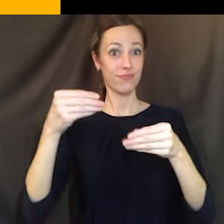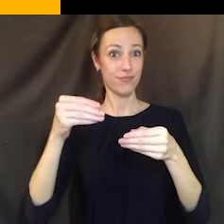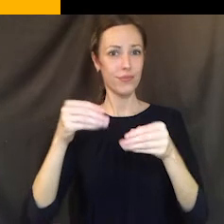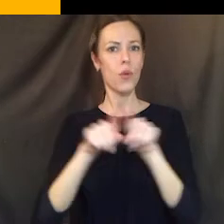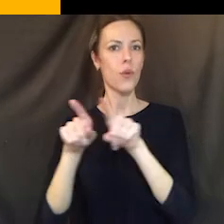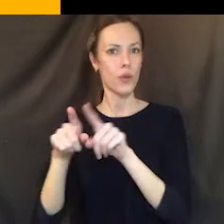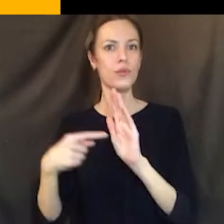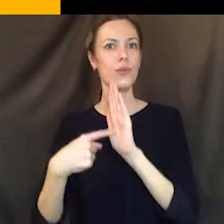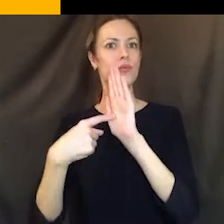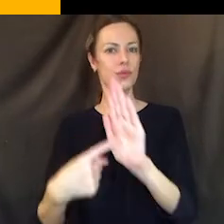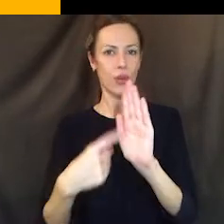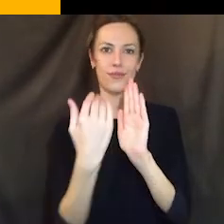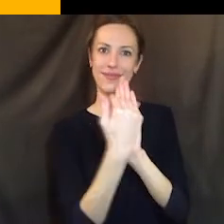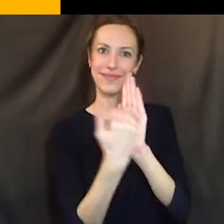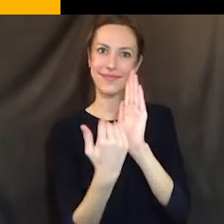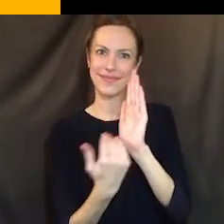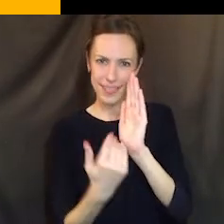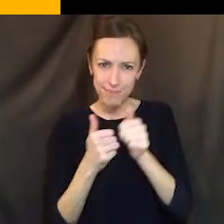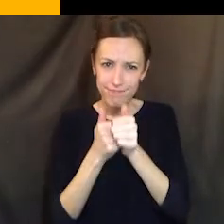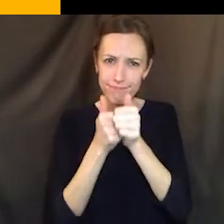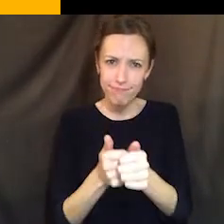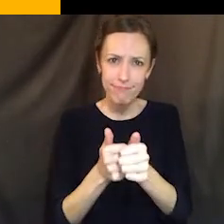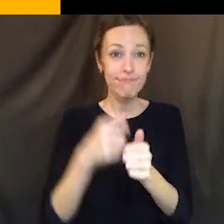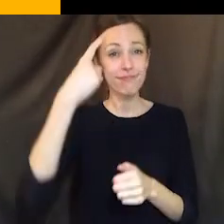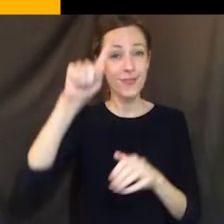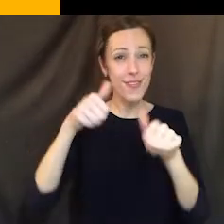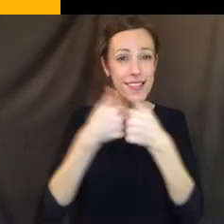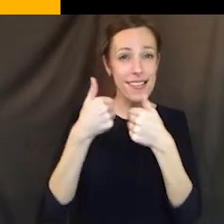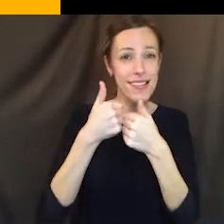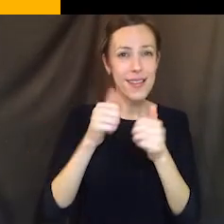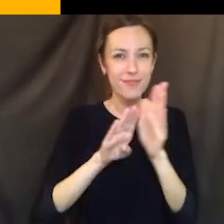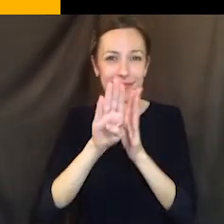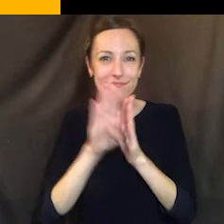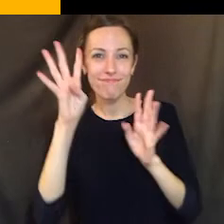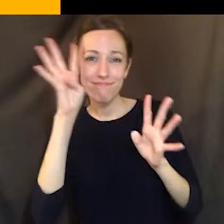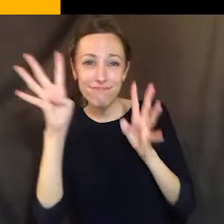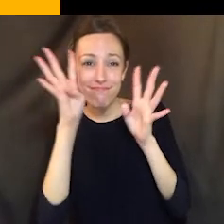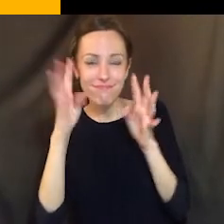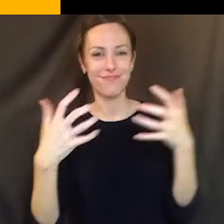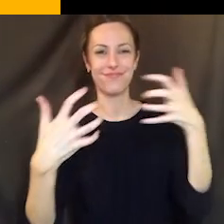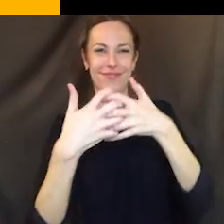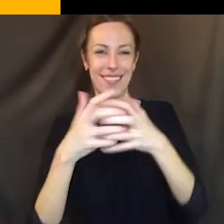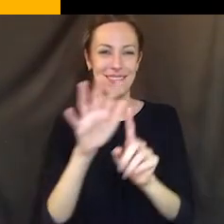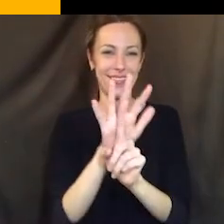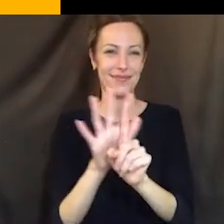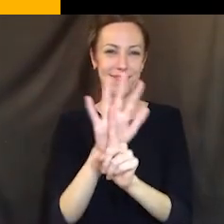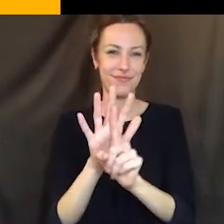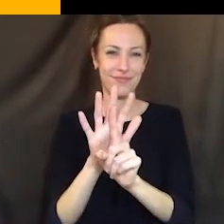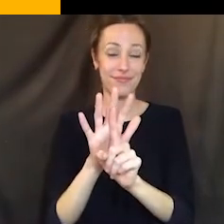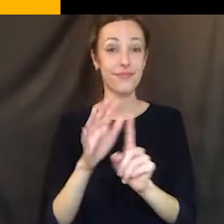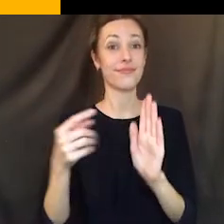this one-pager. The games combine guidance from scientific institutions with a playful approach to foster subject knowledge